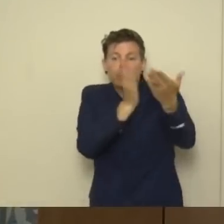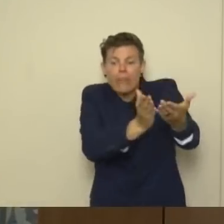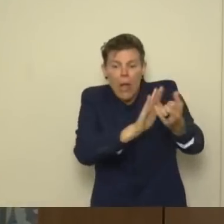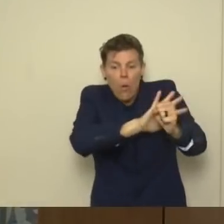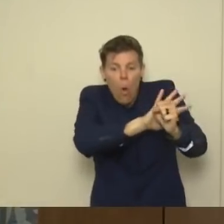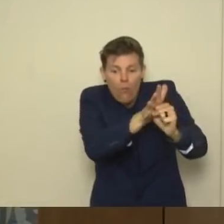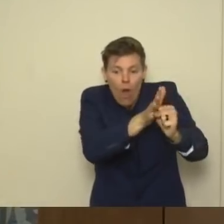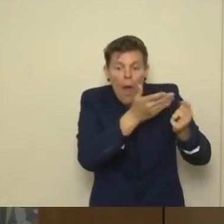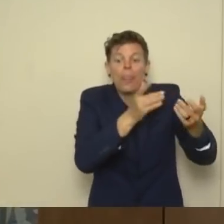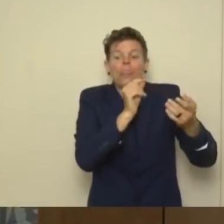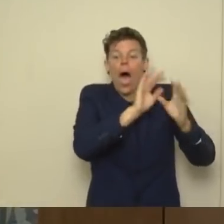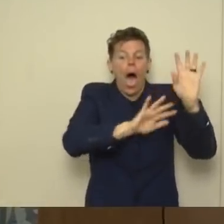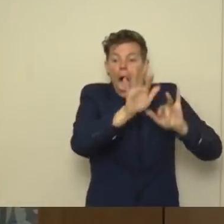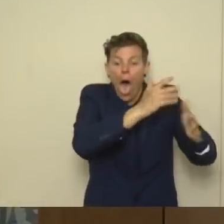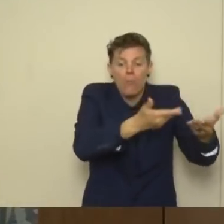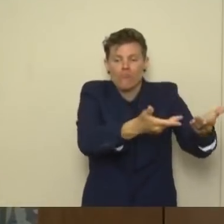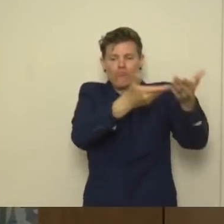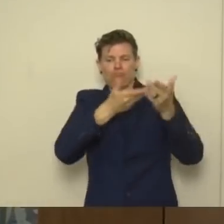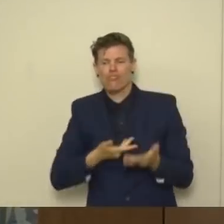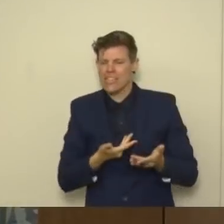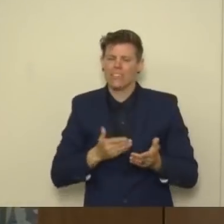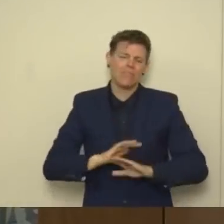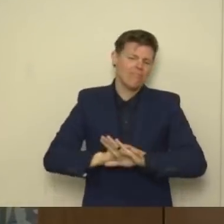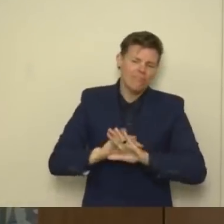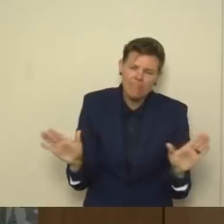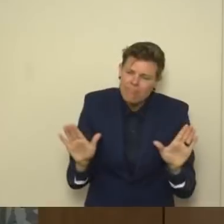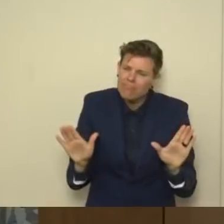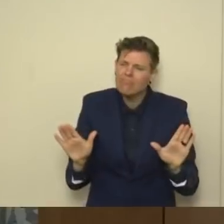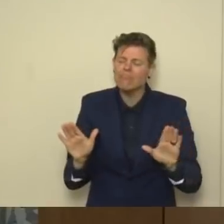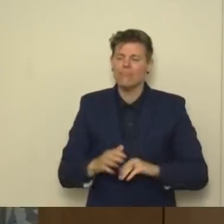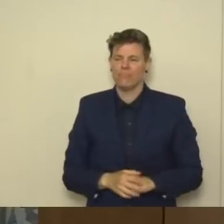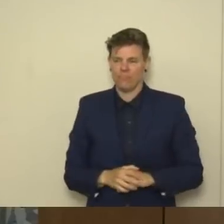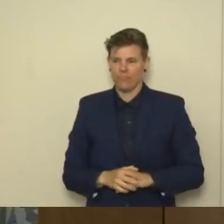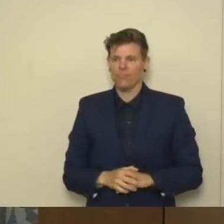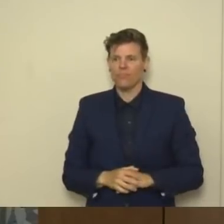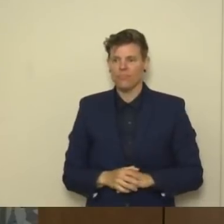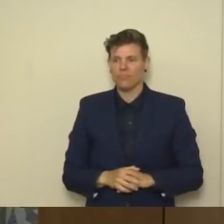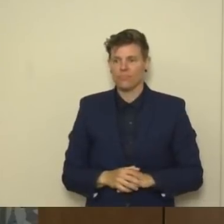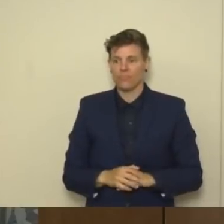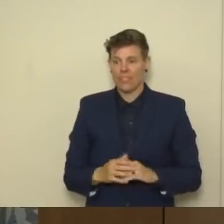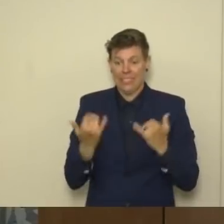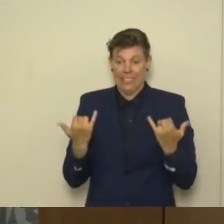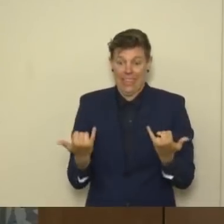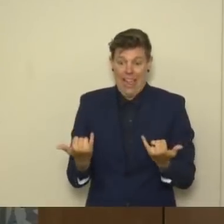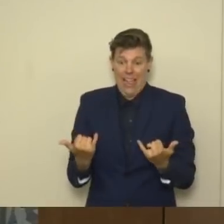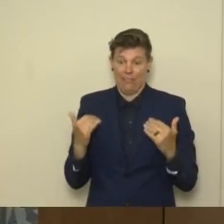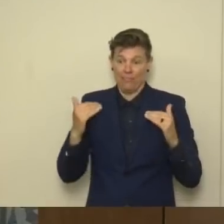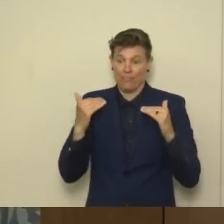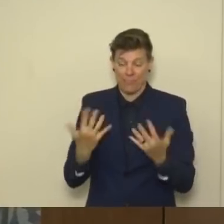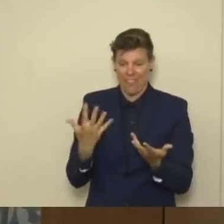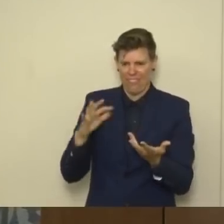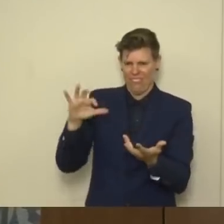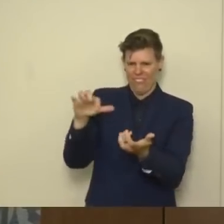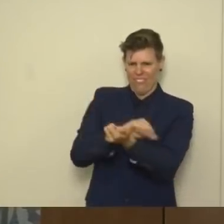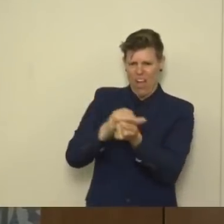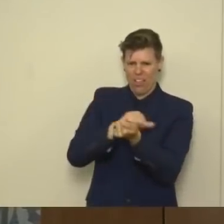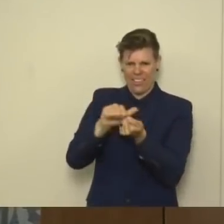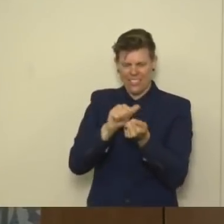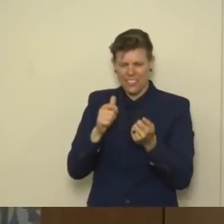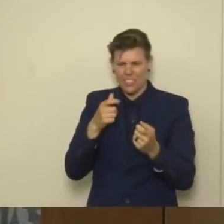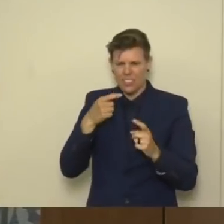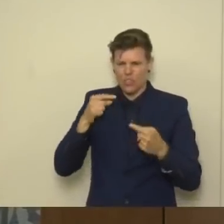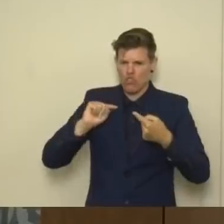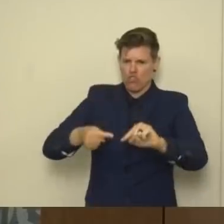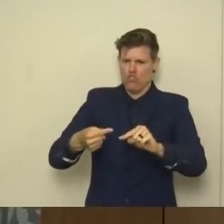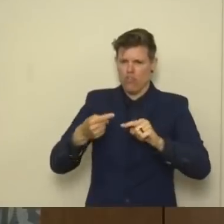lastly, we're seeing an uptick in violence related to mask wearing. This is untenable. This isn't who we